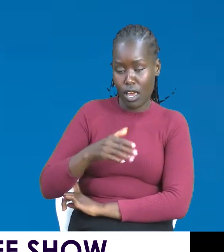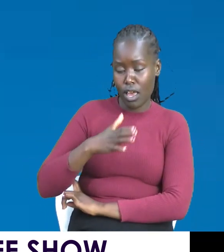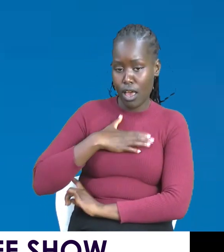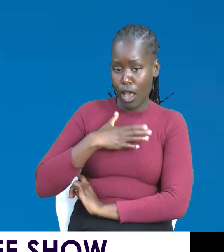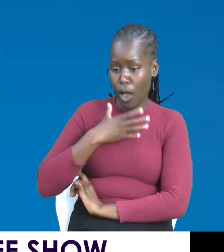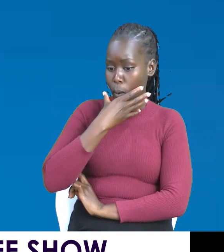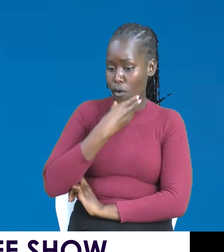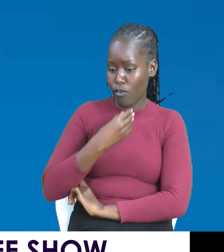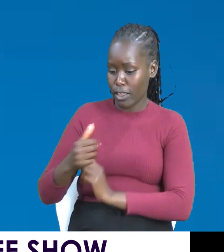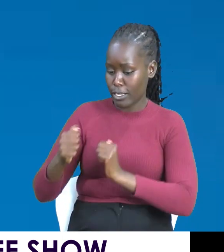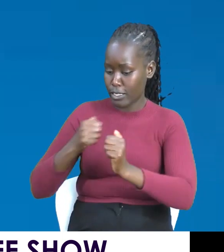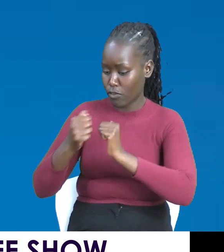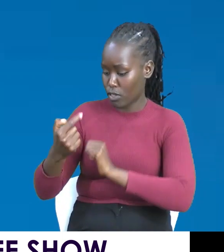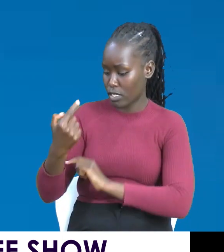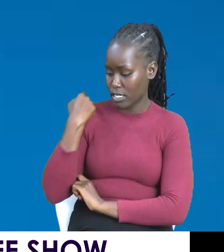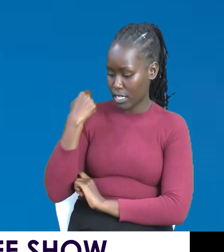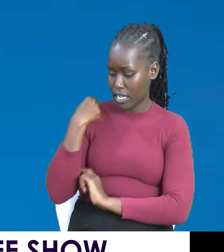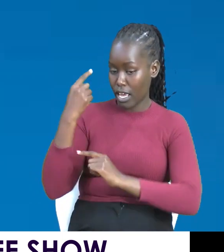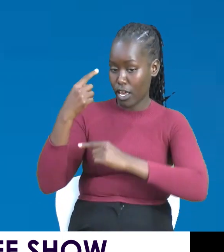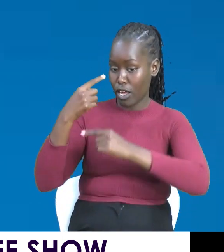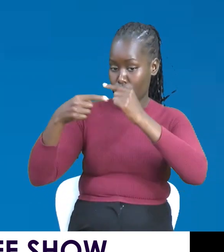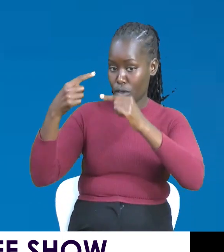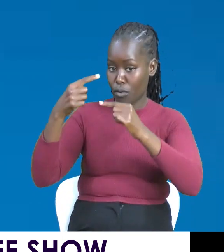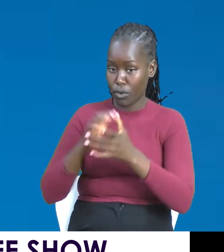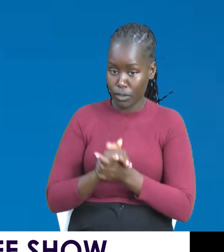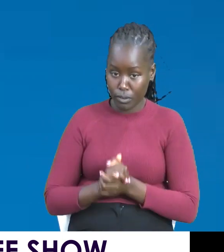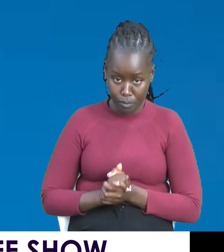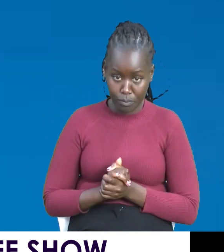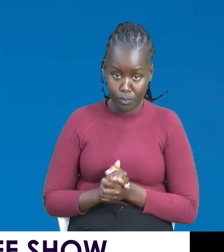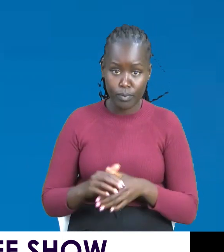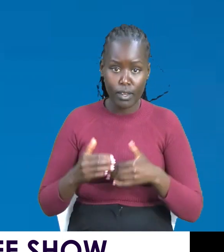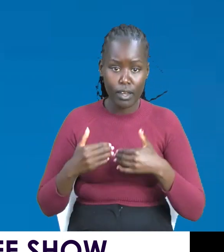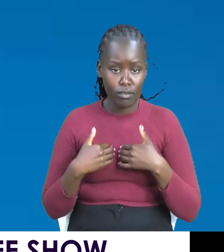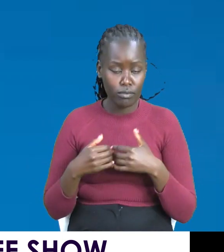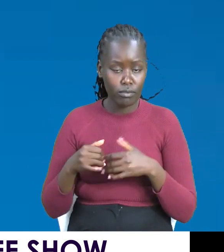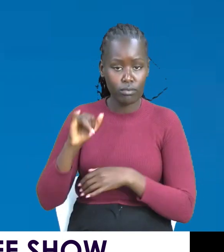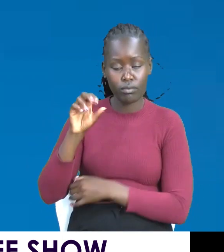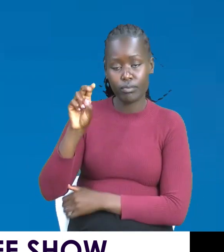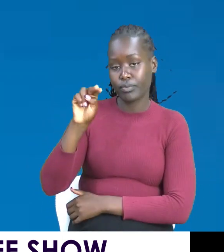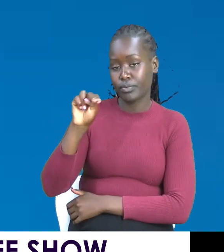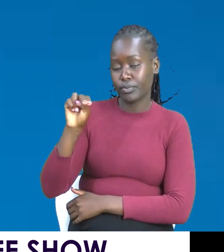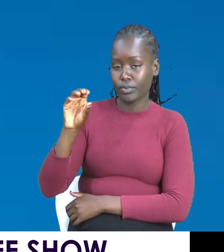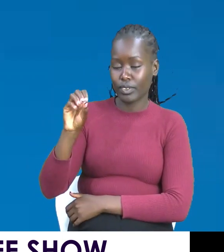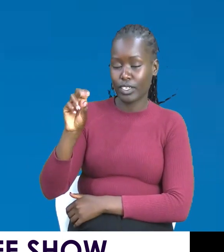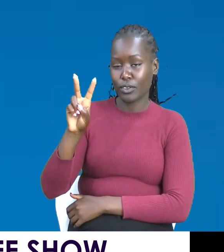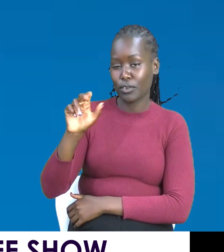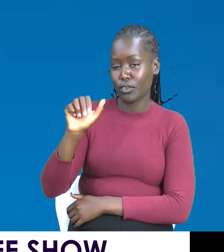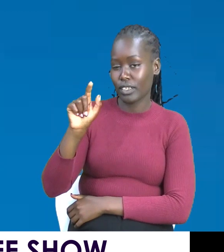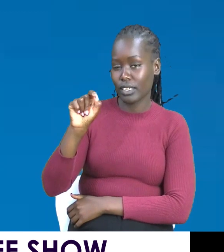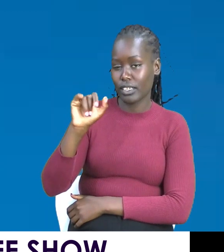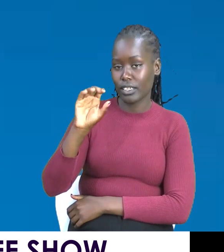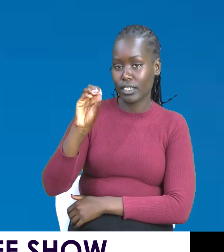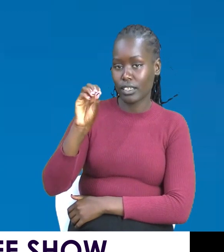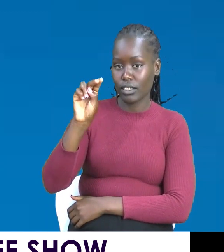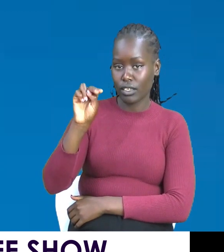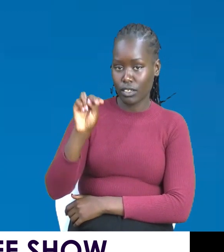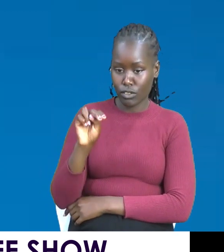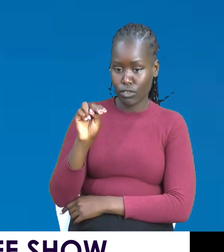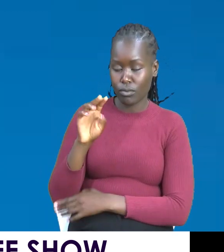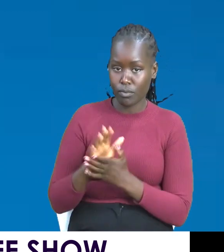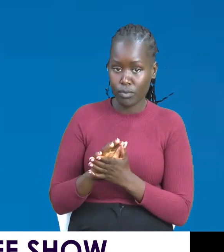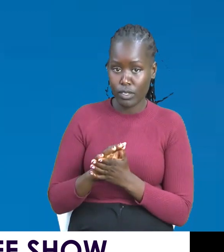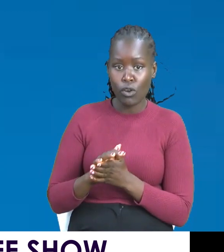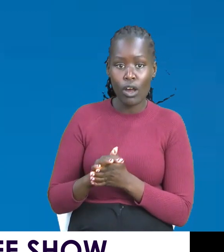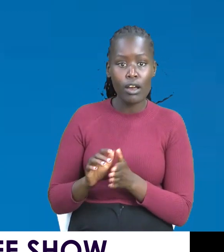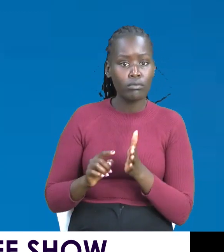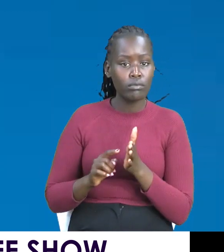their battles yesterday. They won it. They came up with innovations of their time. That is why they innovated the